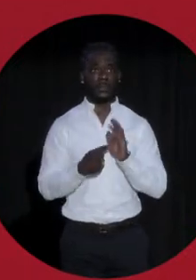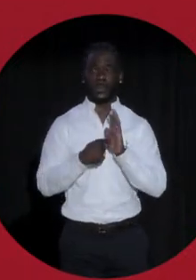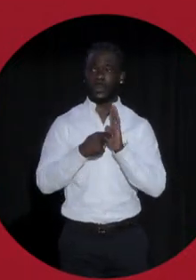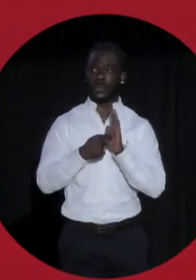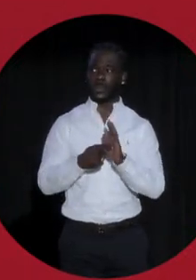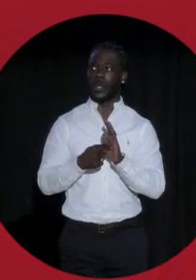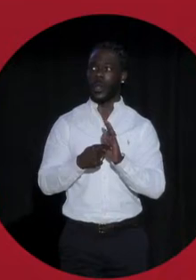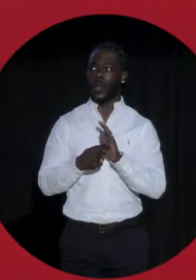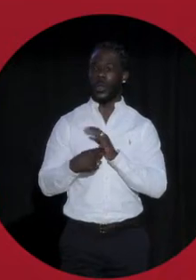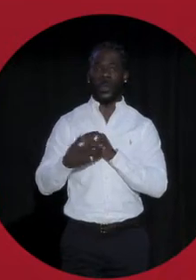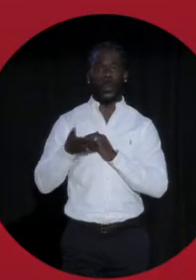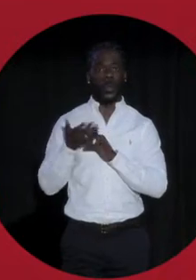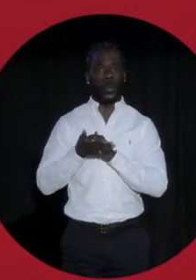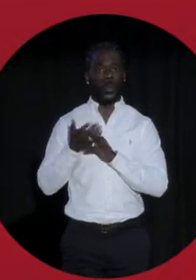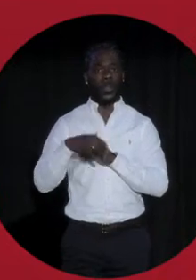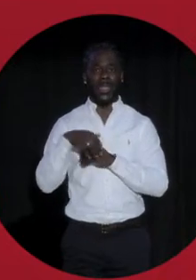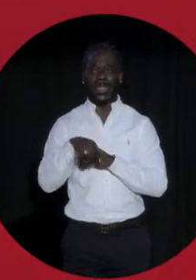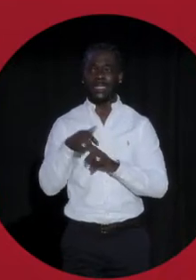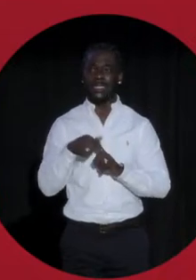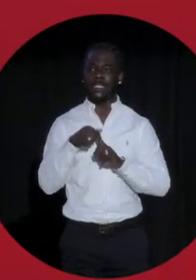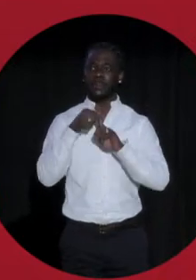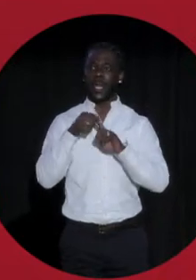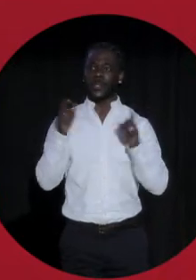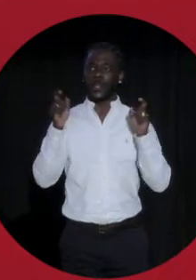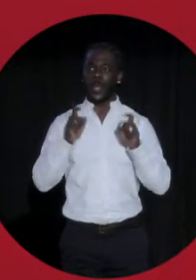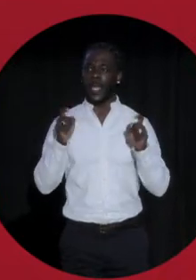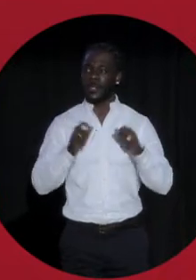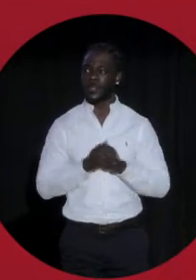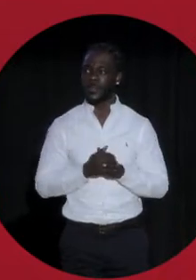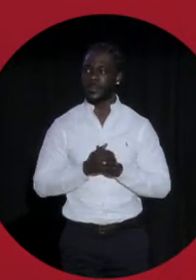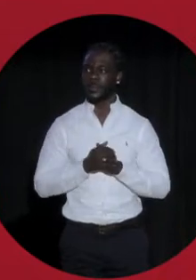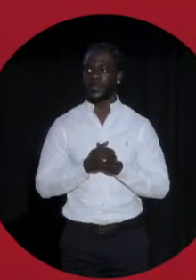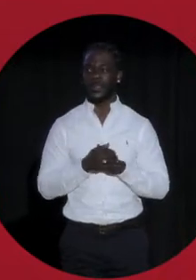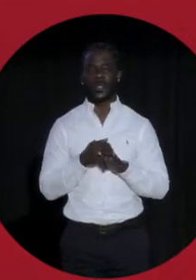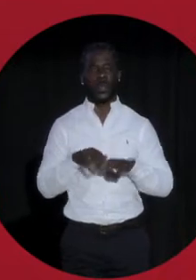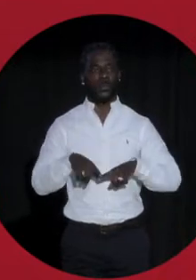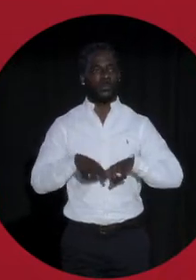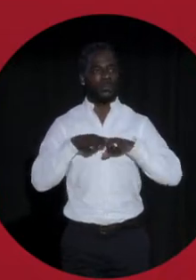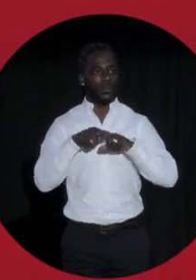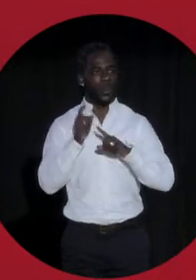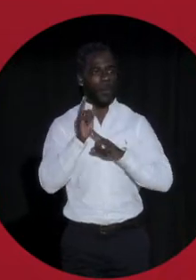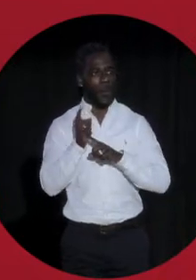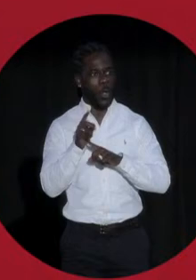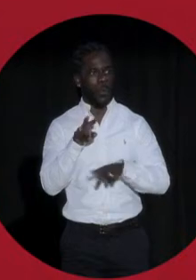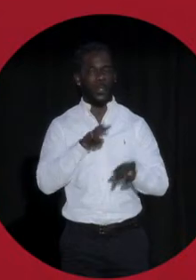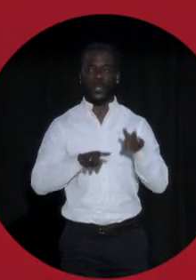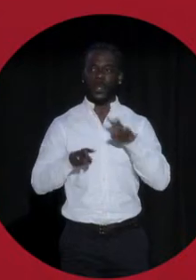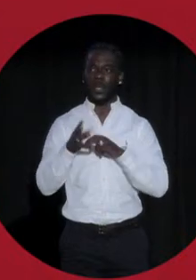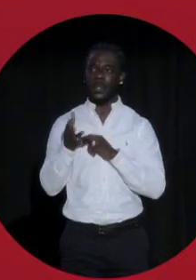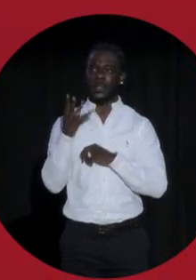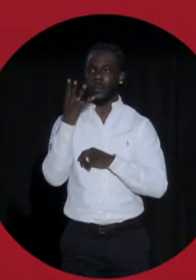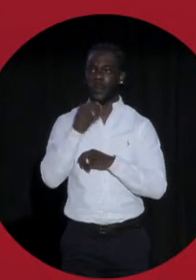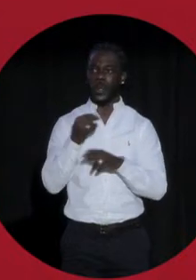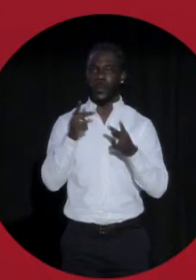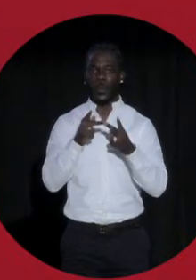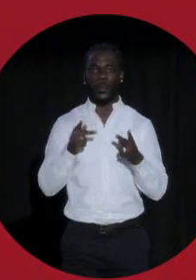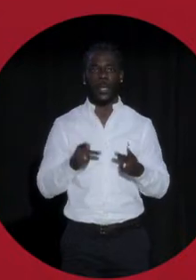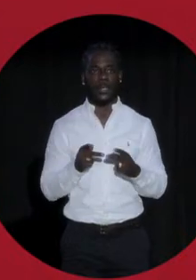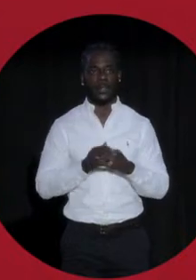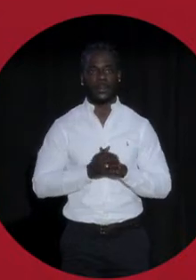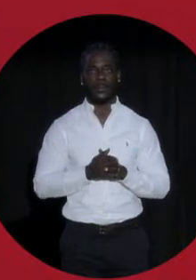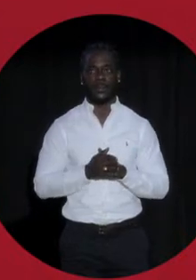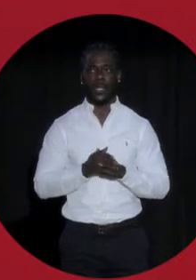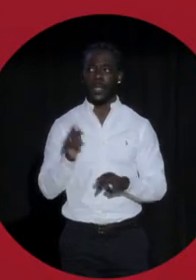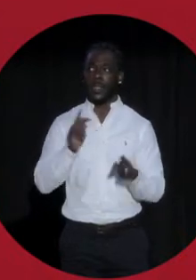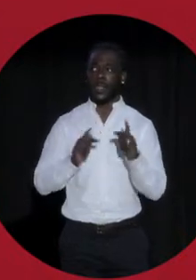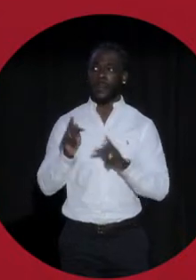this auspicious occasion. Please take a moment and look at this beautiful place. To those who